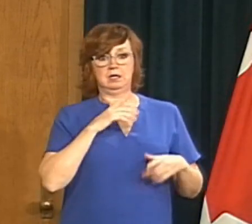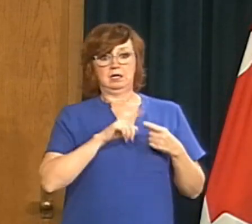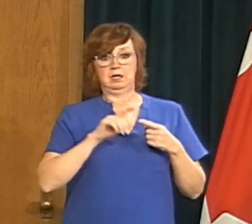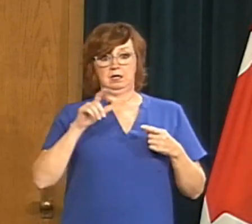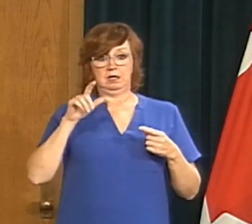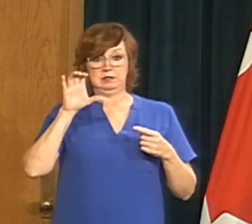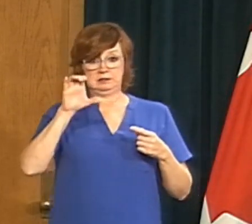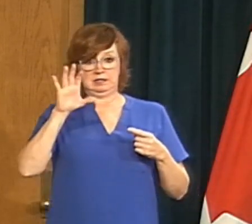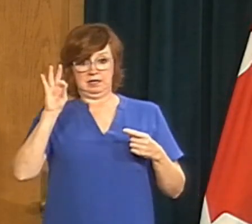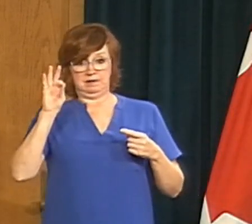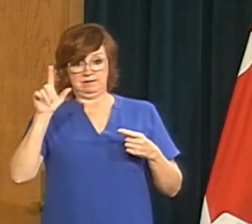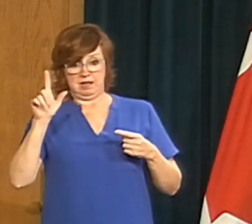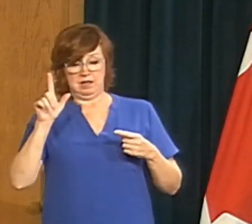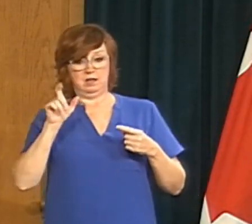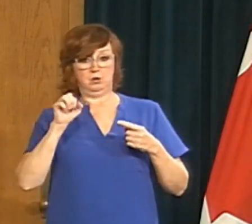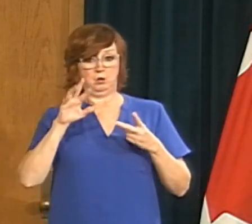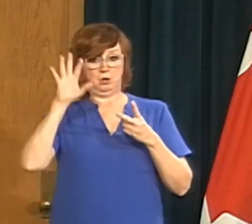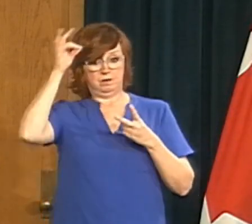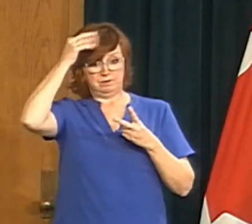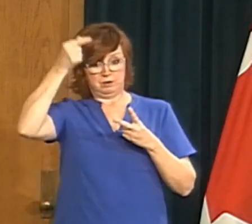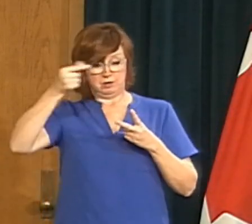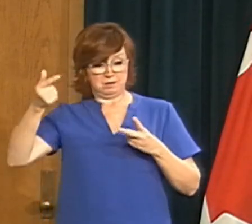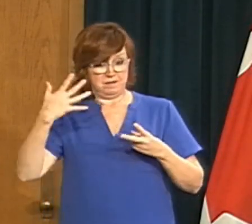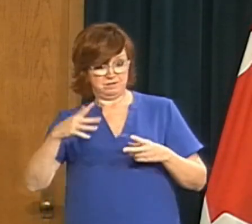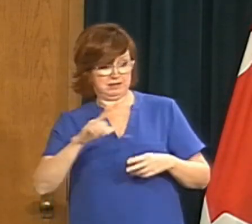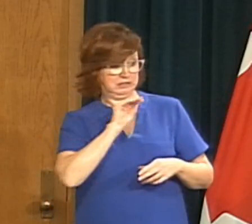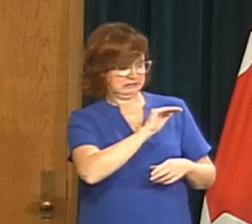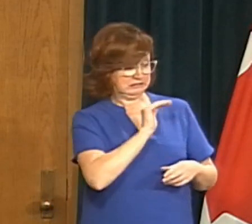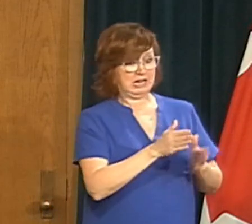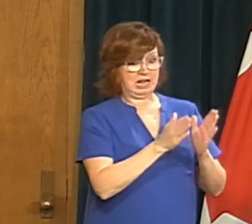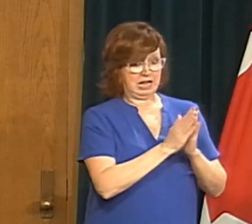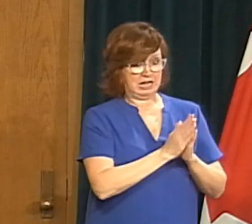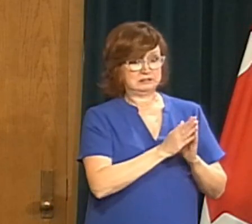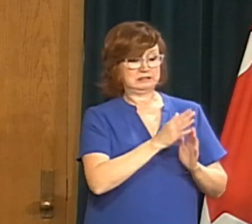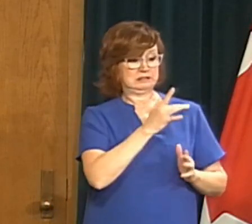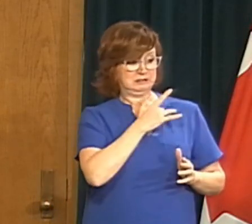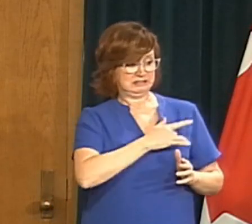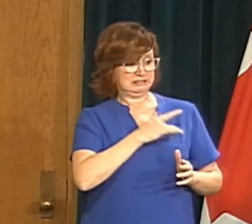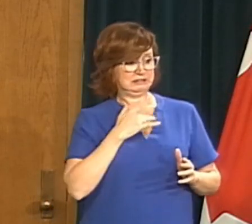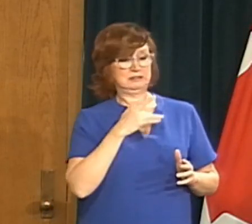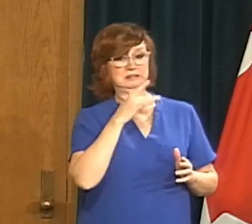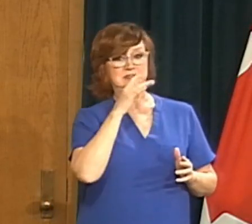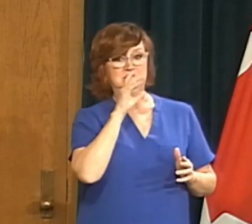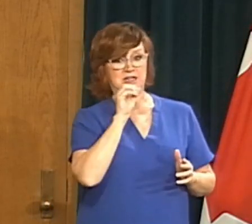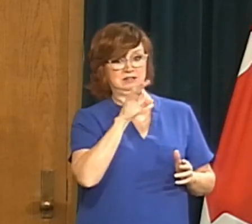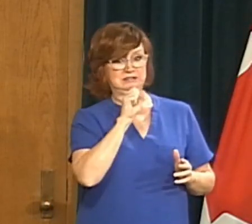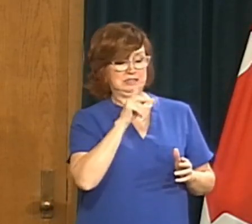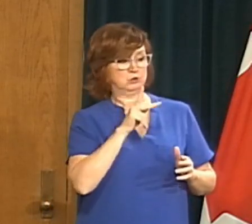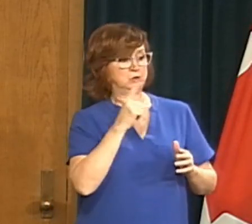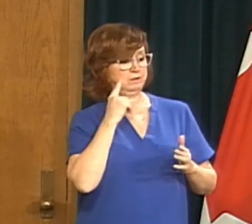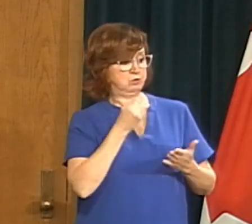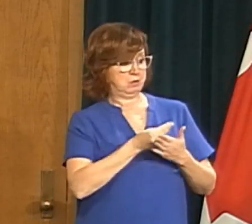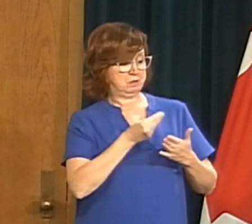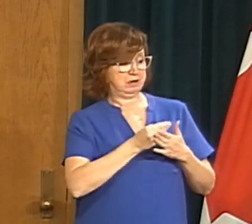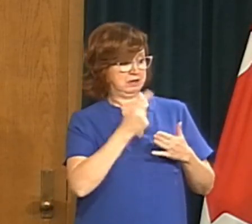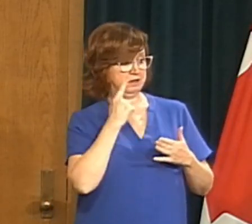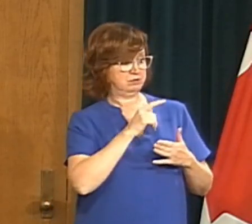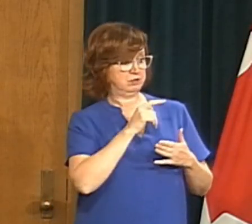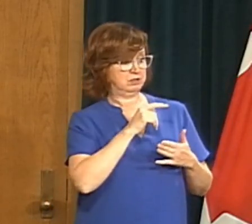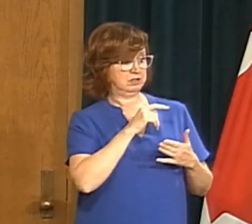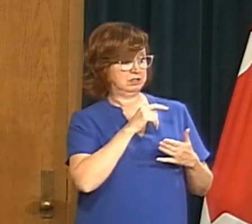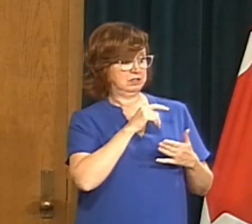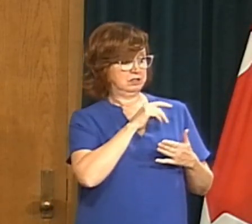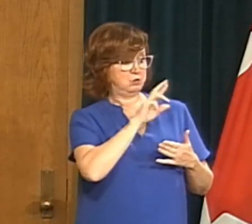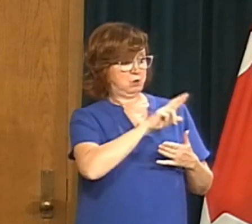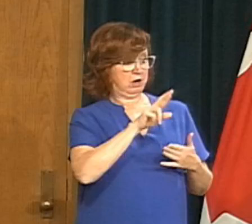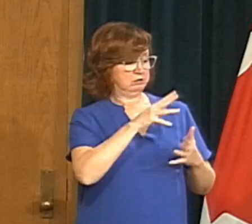to provide financial assistance? We know the financial assistance package asked of the federal government, but has this ask been also put to you? No, there's